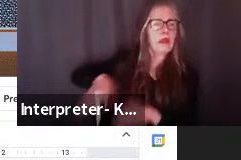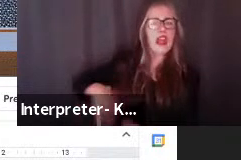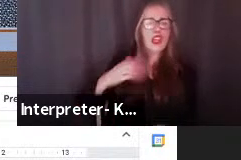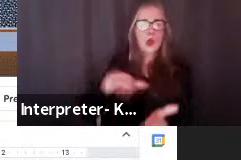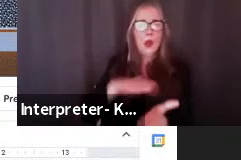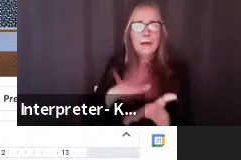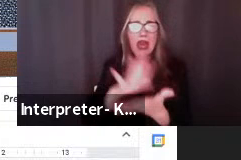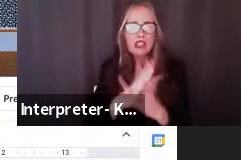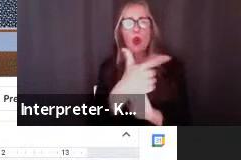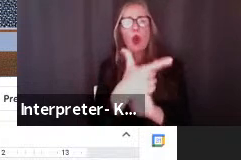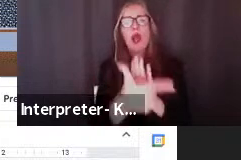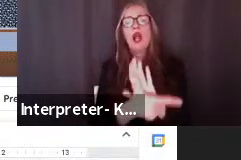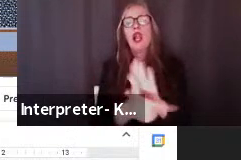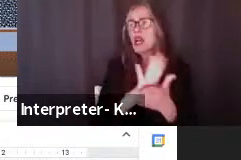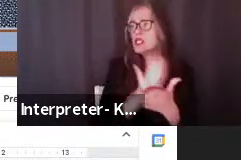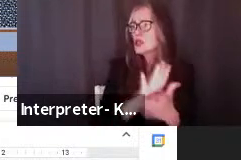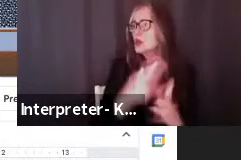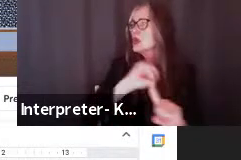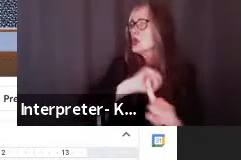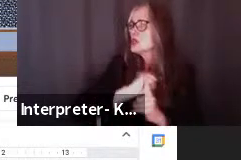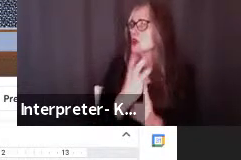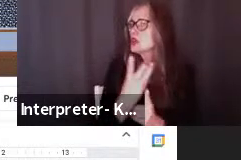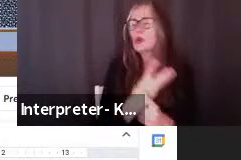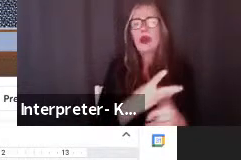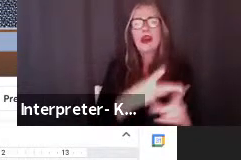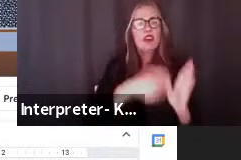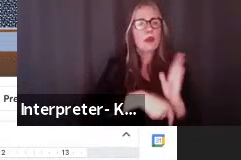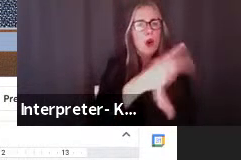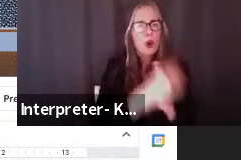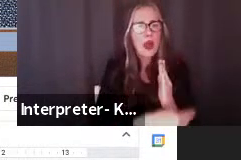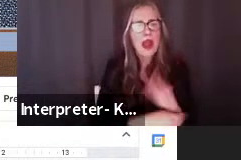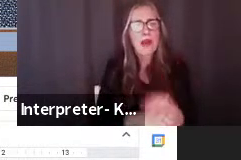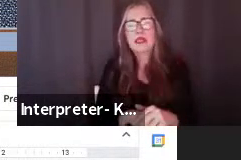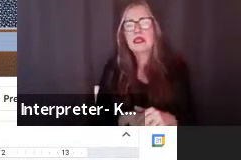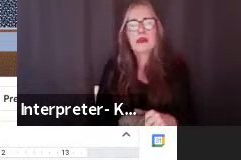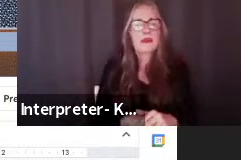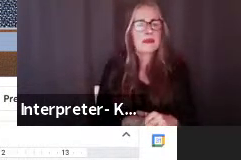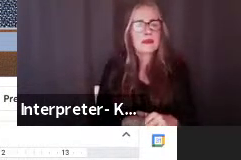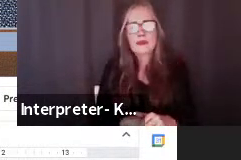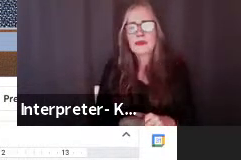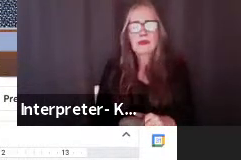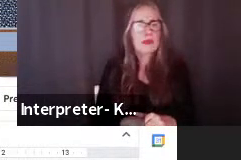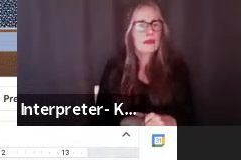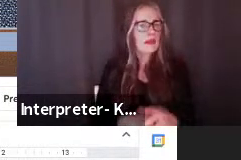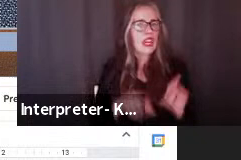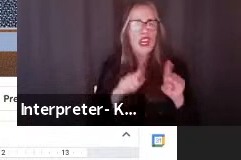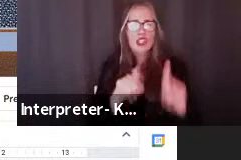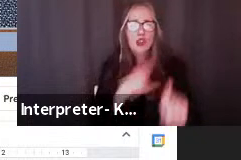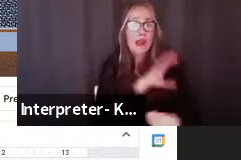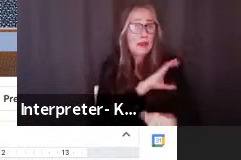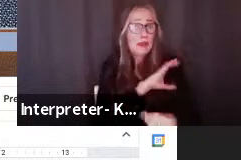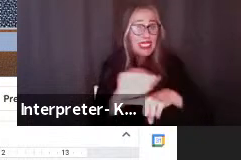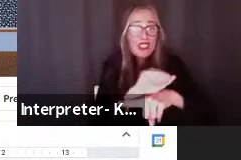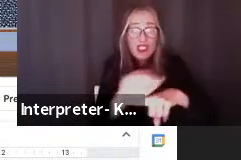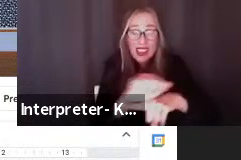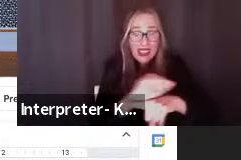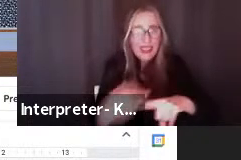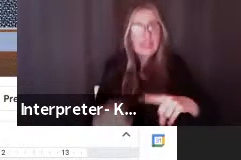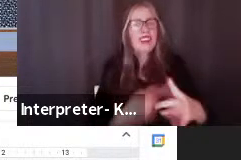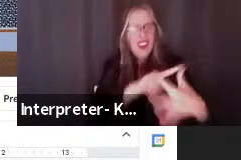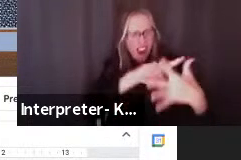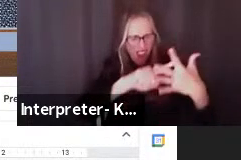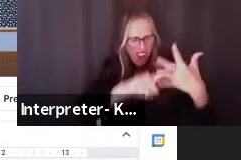school social welfare programs um uh in in police trainings um in